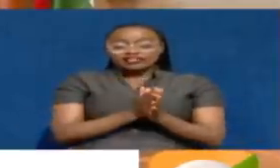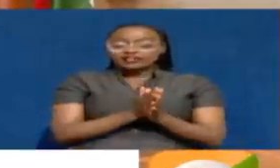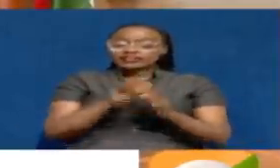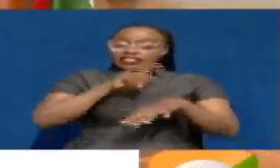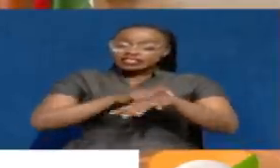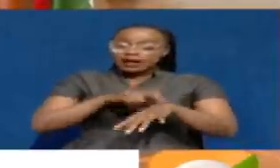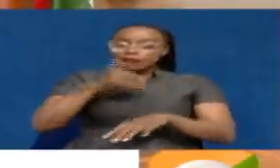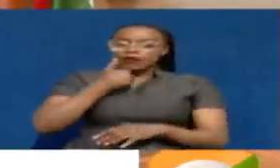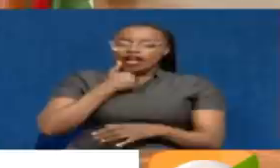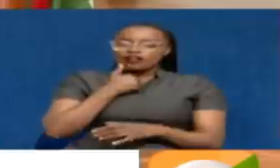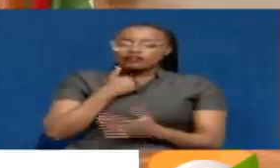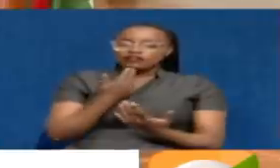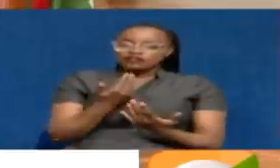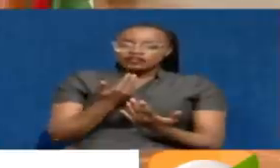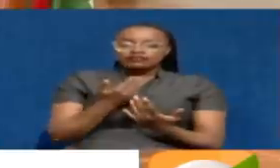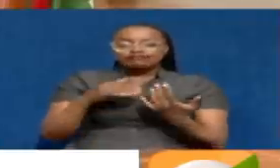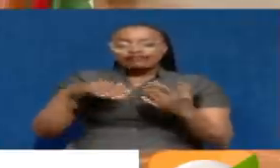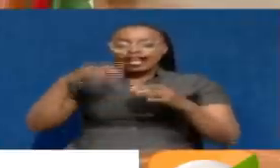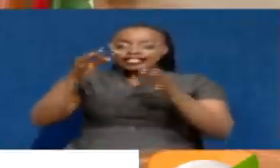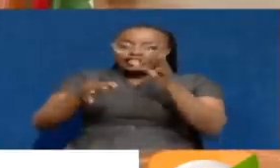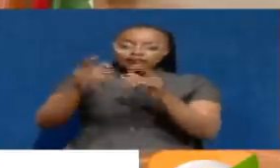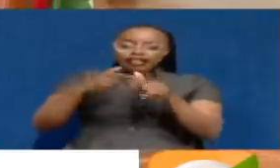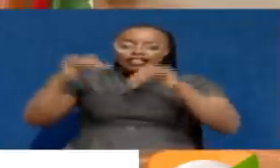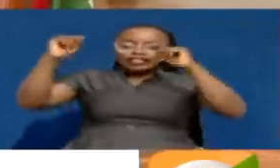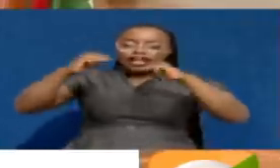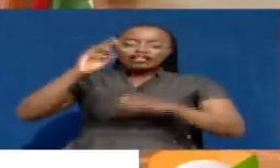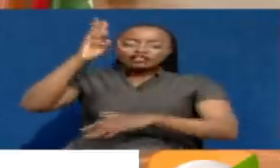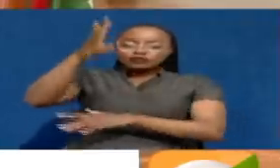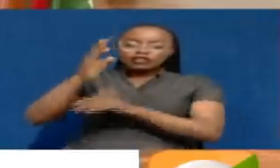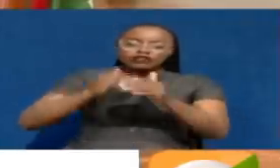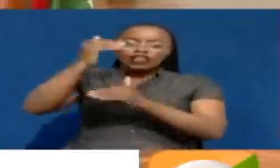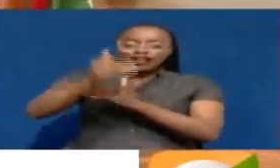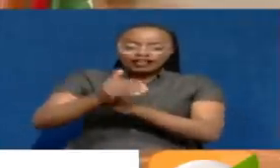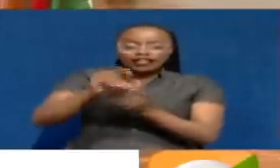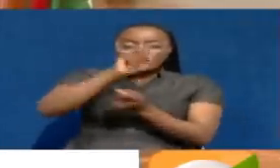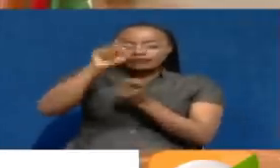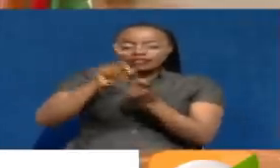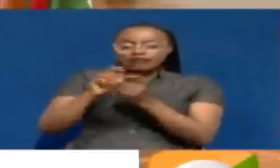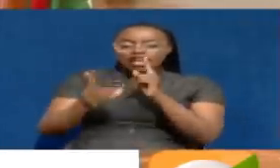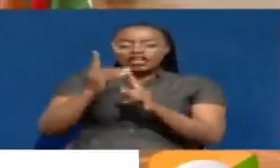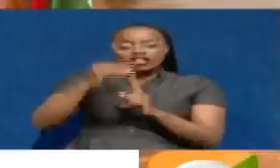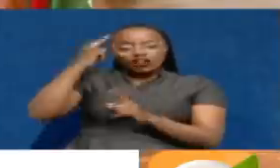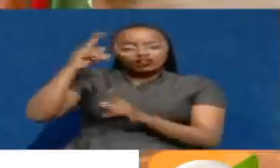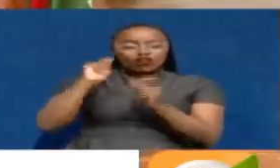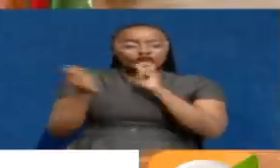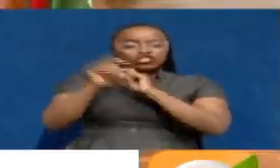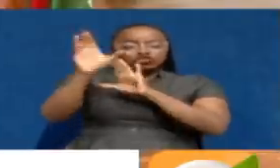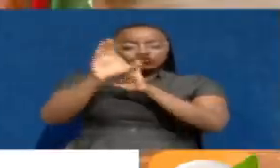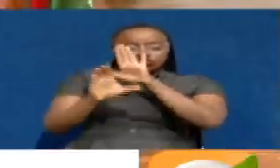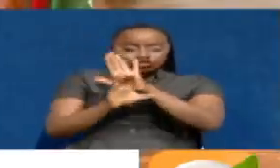soon as we have a ruling, we'll agree on the appropriate date for a